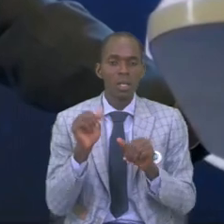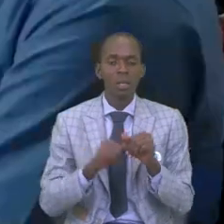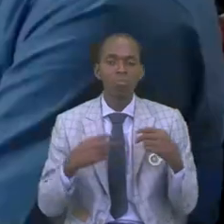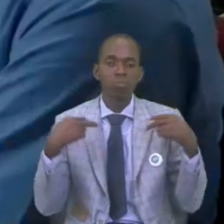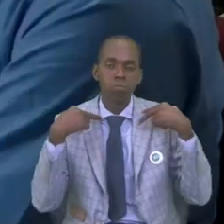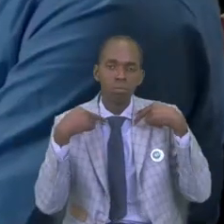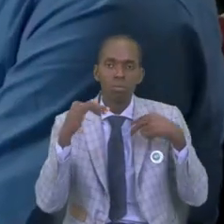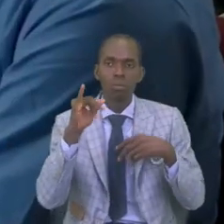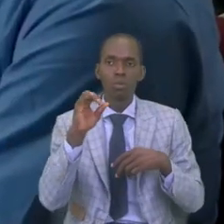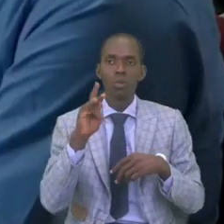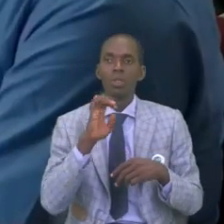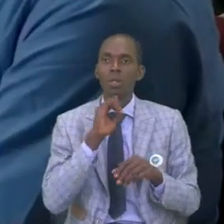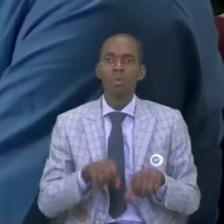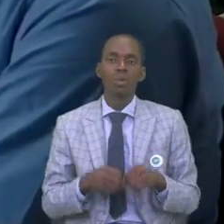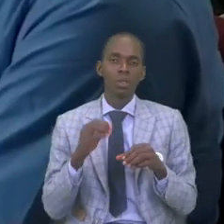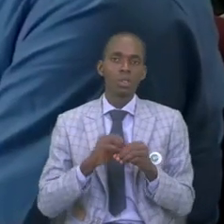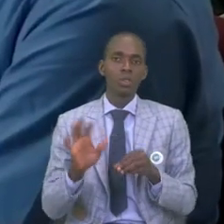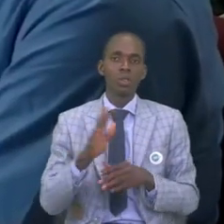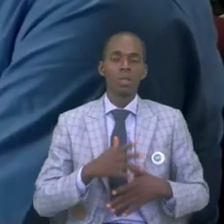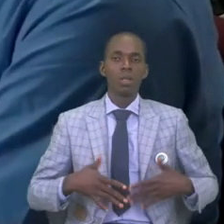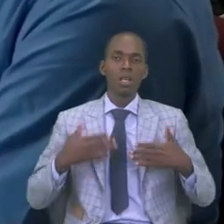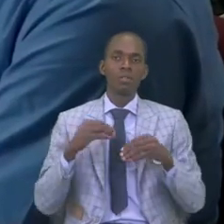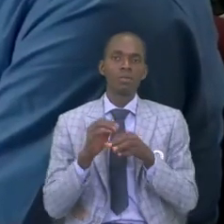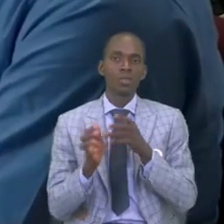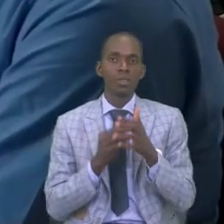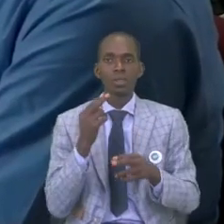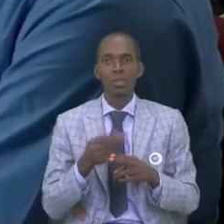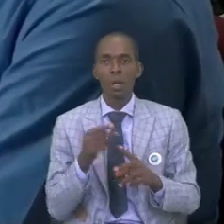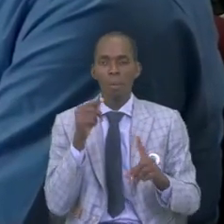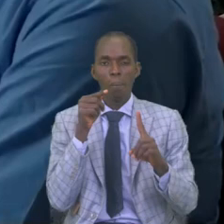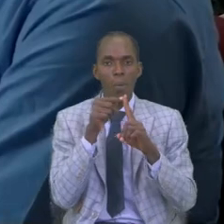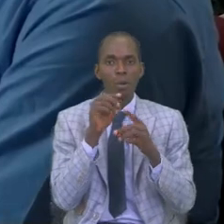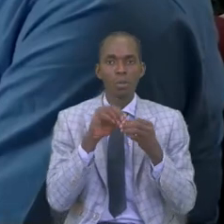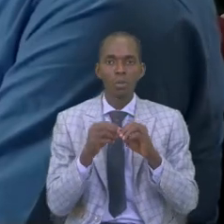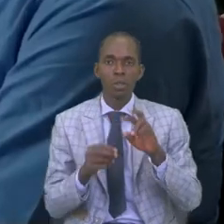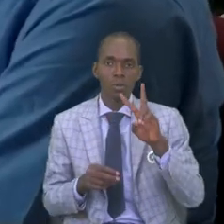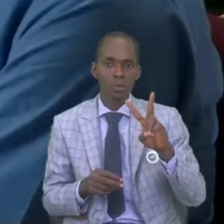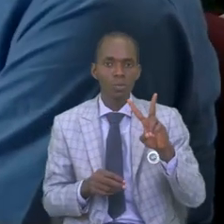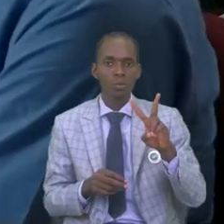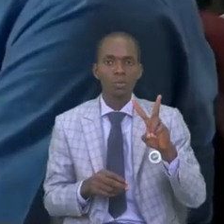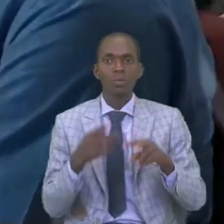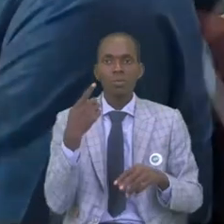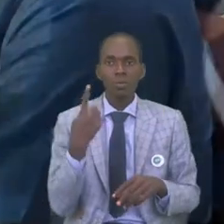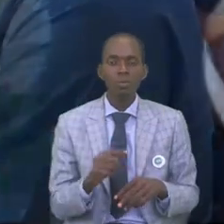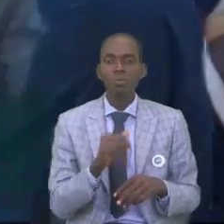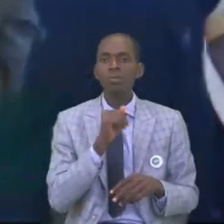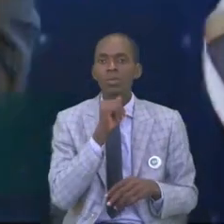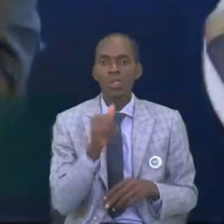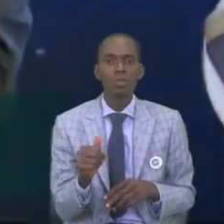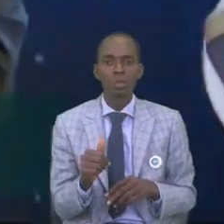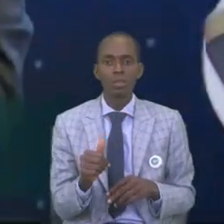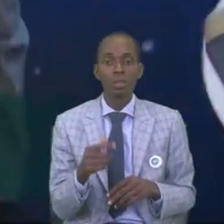in Jesus' name. We're coming to point number two now. Point number two, the indispensable Christ,